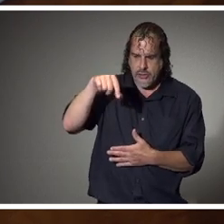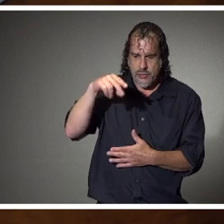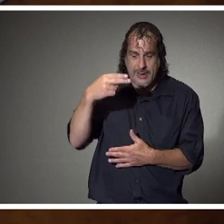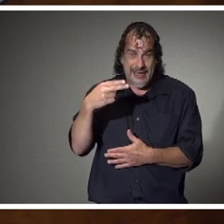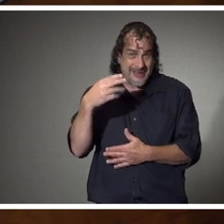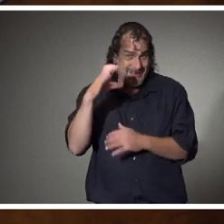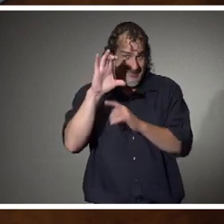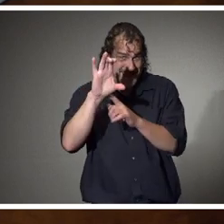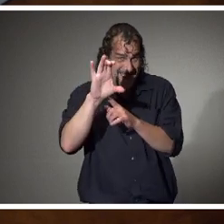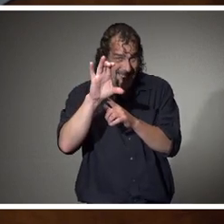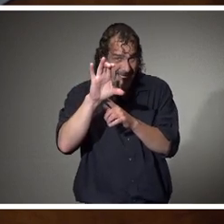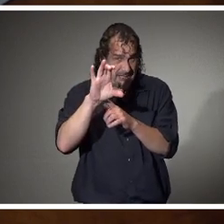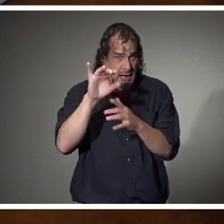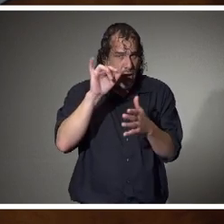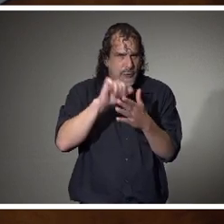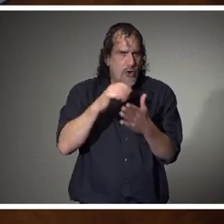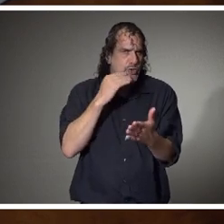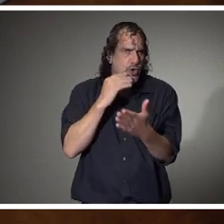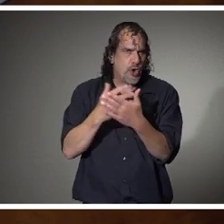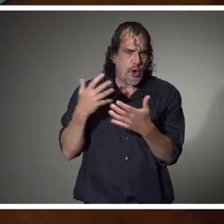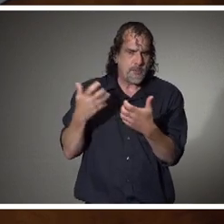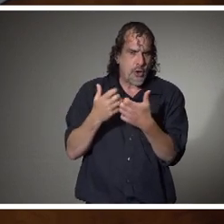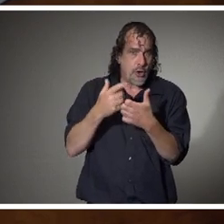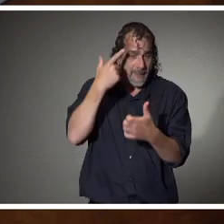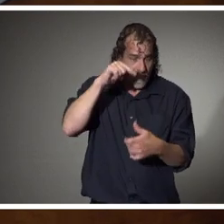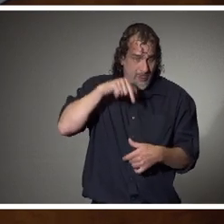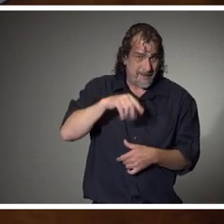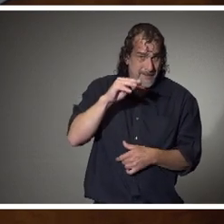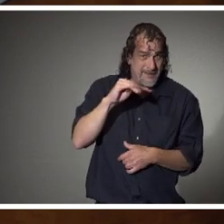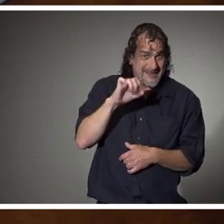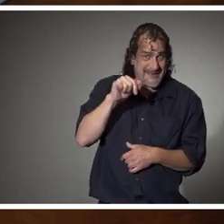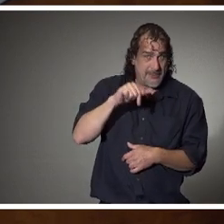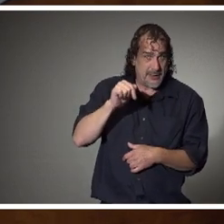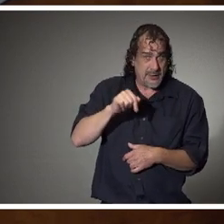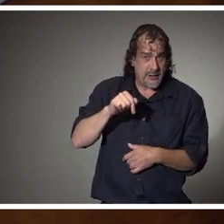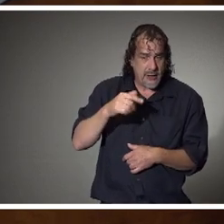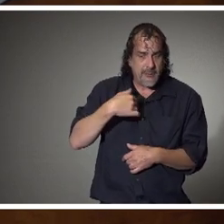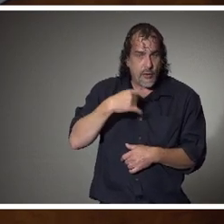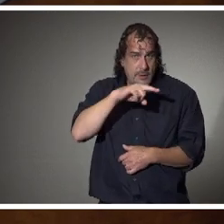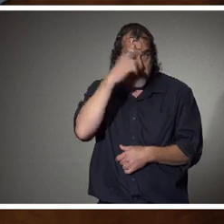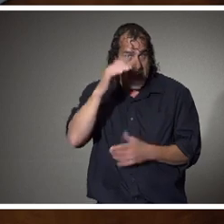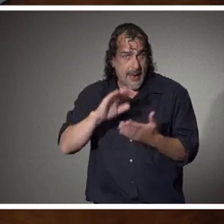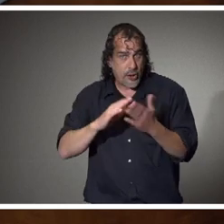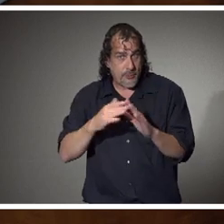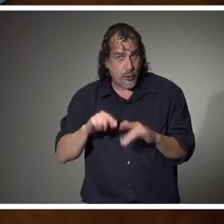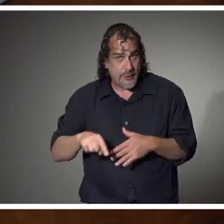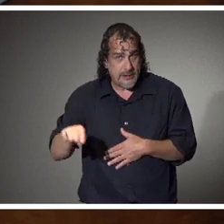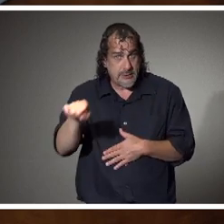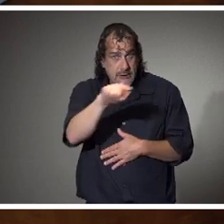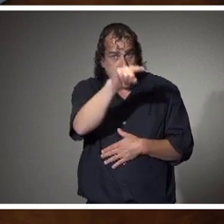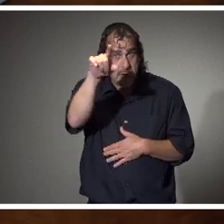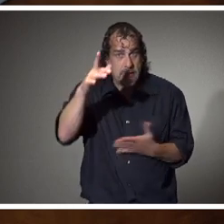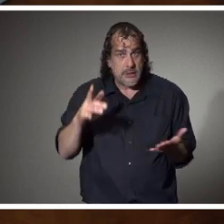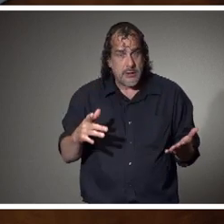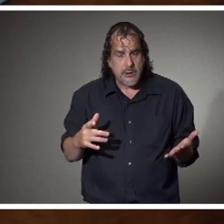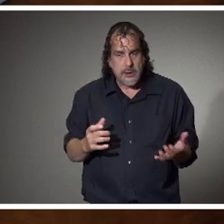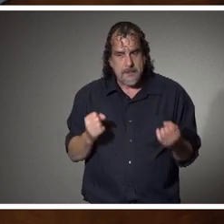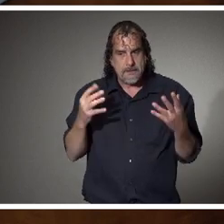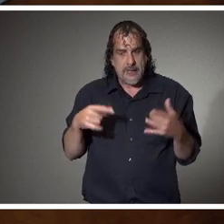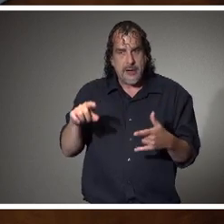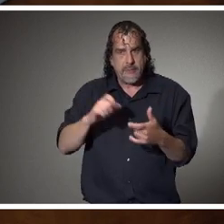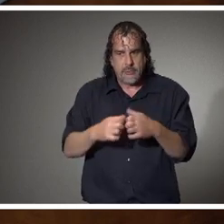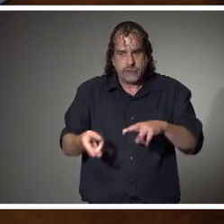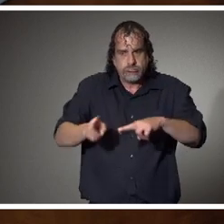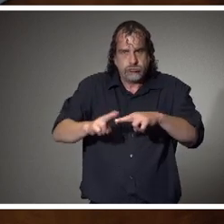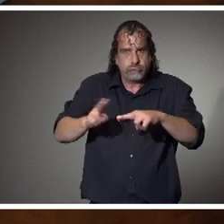been really good partners for Mississippi, particularly in our African-American communities. Many of them have really started ramping